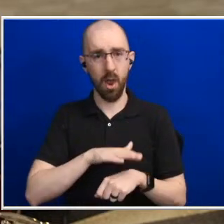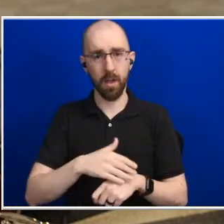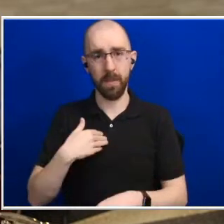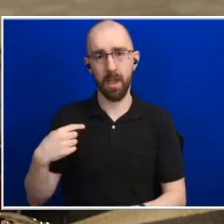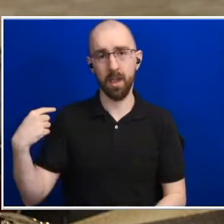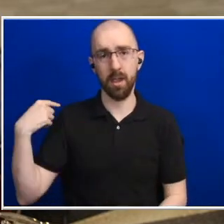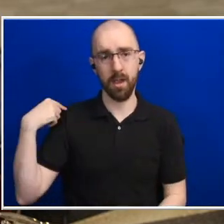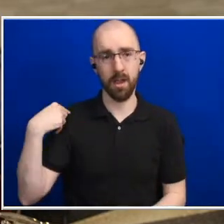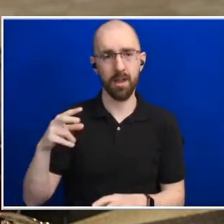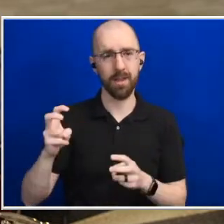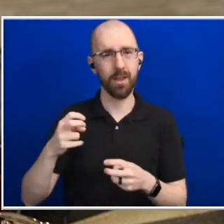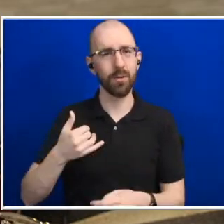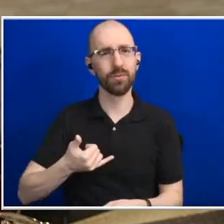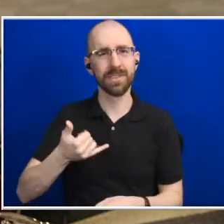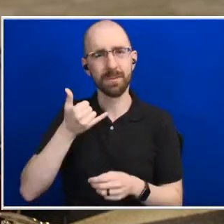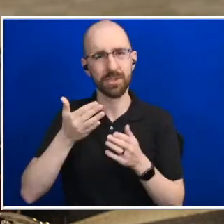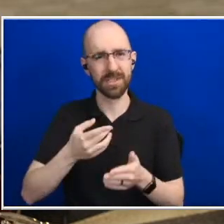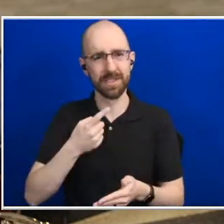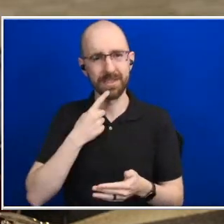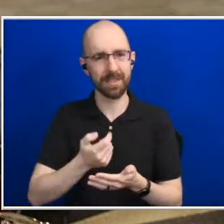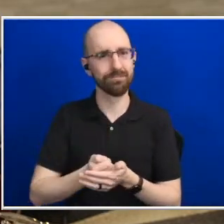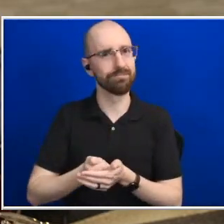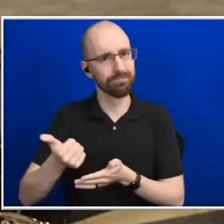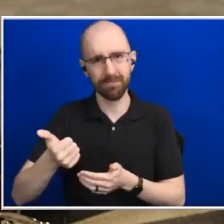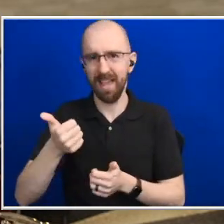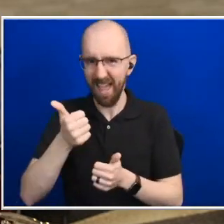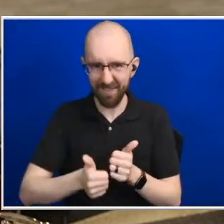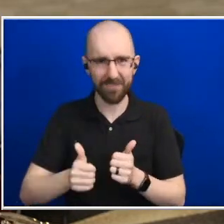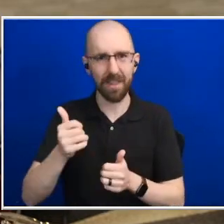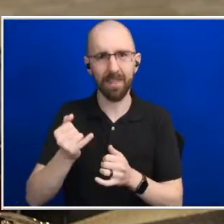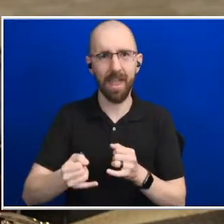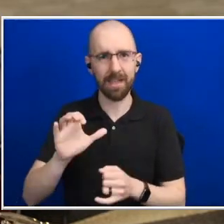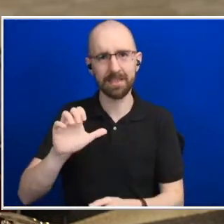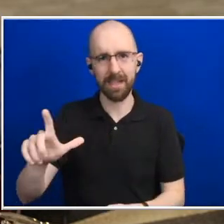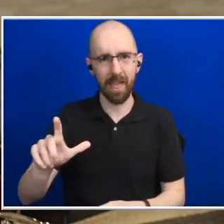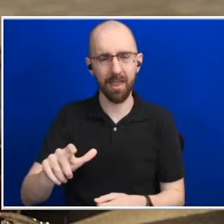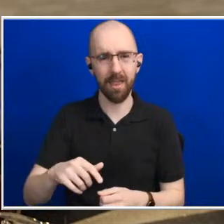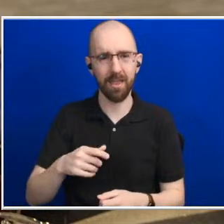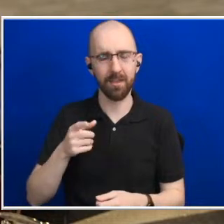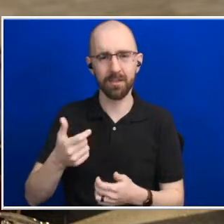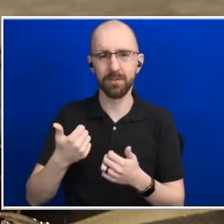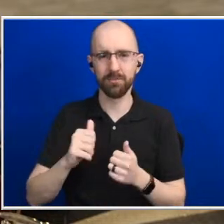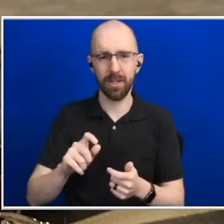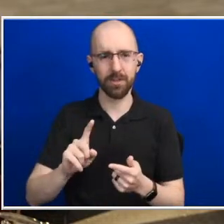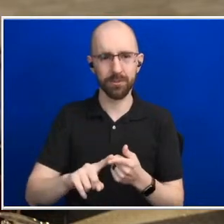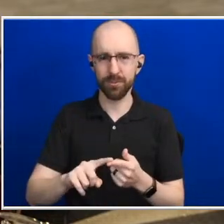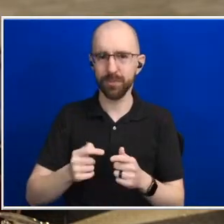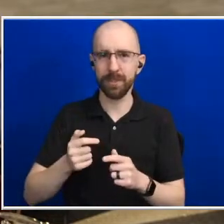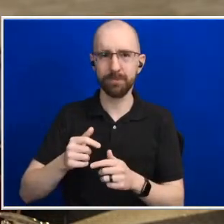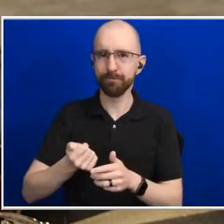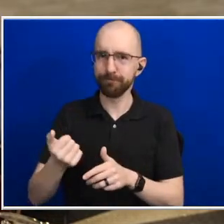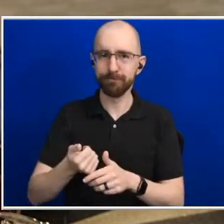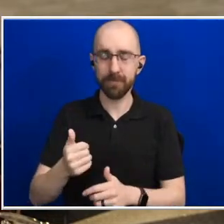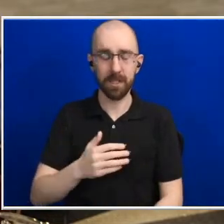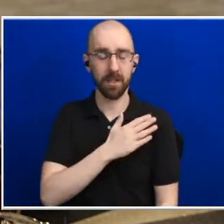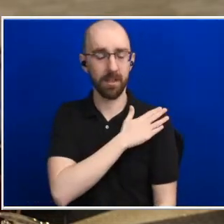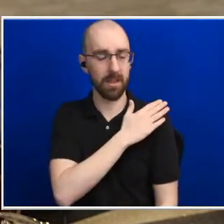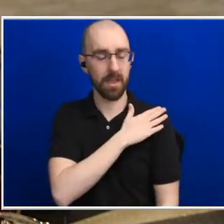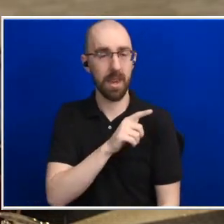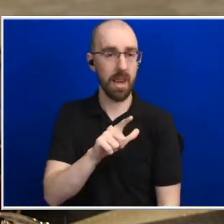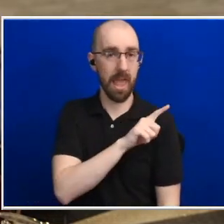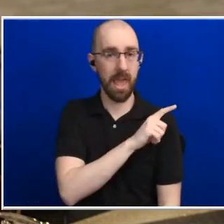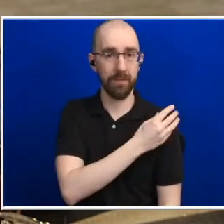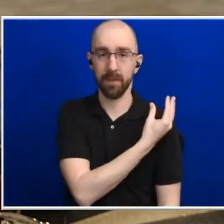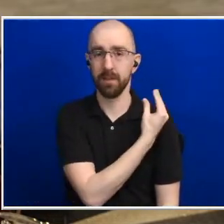says get rid of every last cell, do as much of a resection as you possibly can, while the guy on my left shoulder is saying, no,